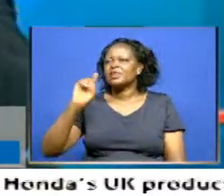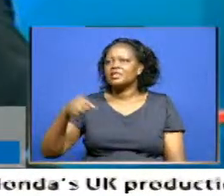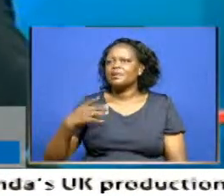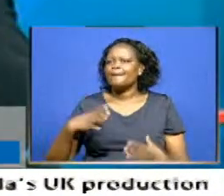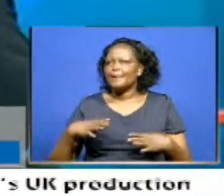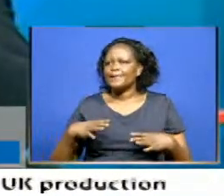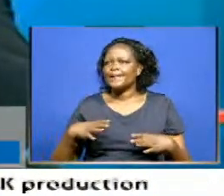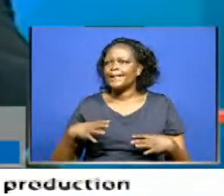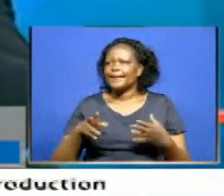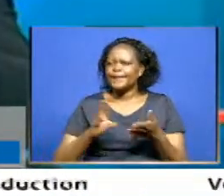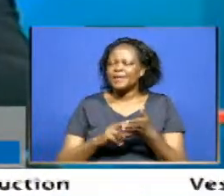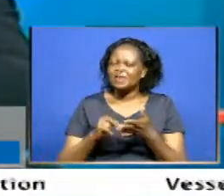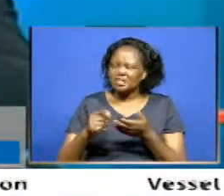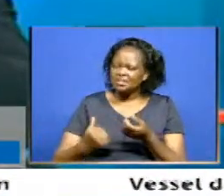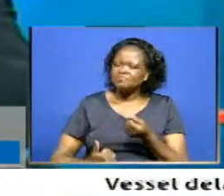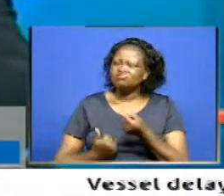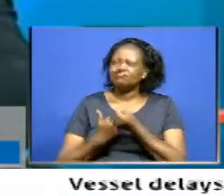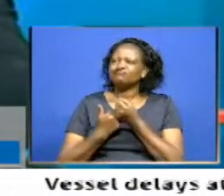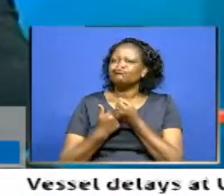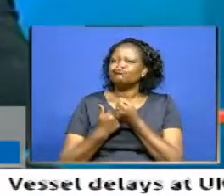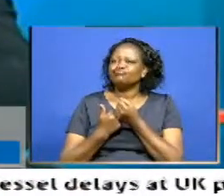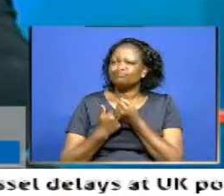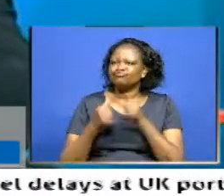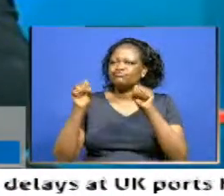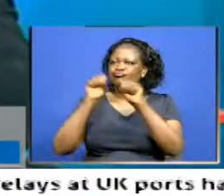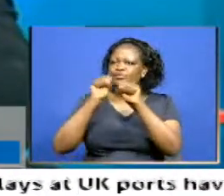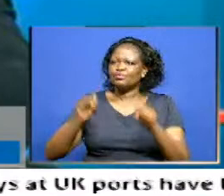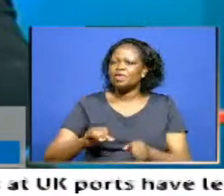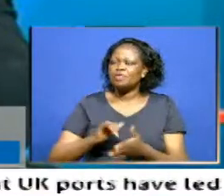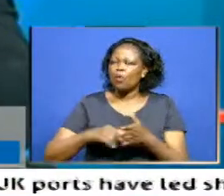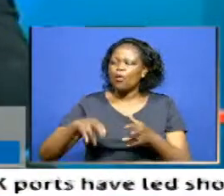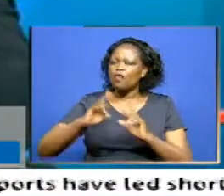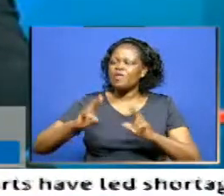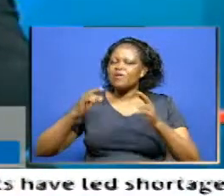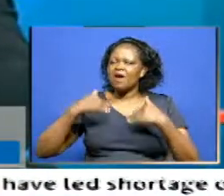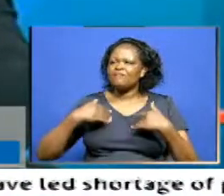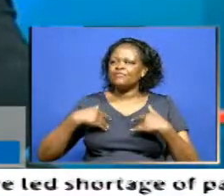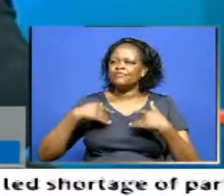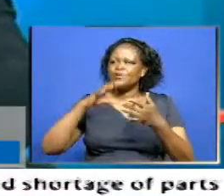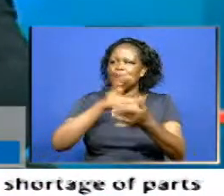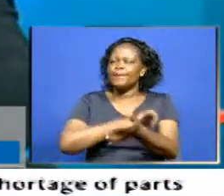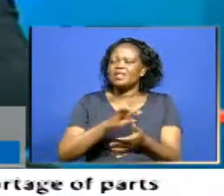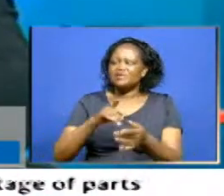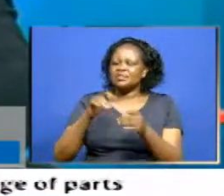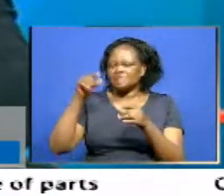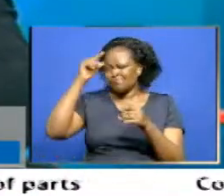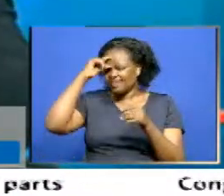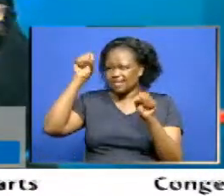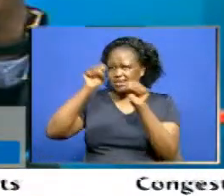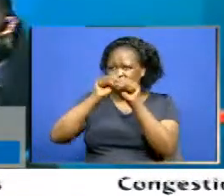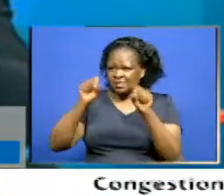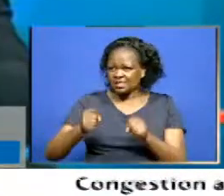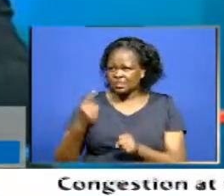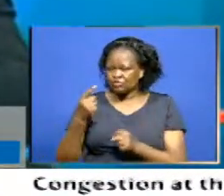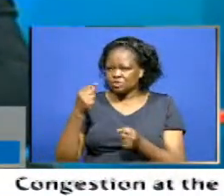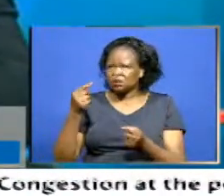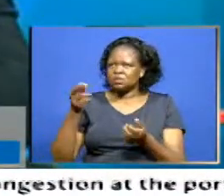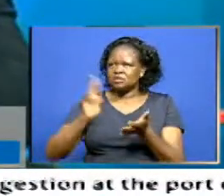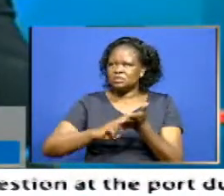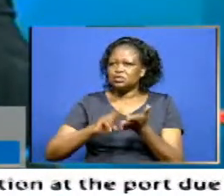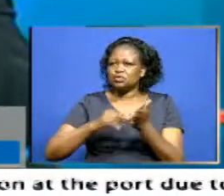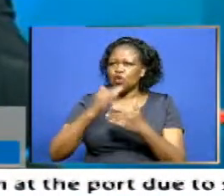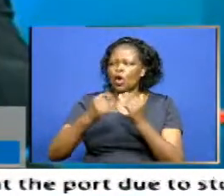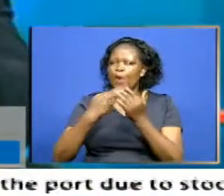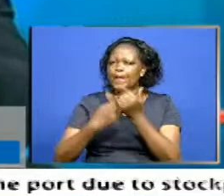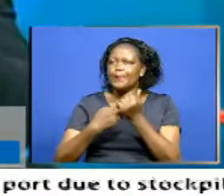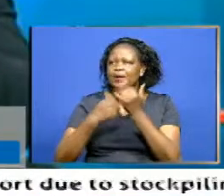Yeah. So that complements the system that already exists. And I think strengthening that government system, the single registry, all partners, I